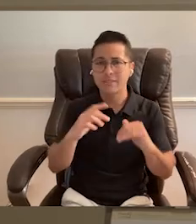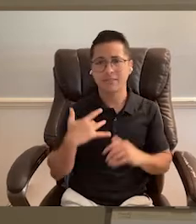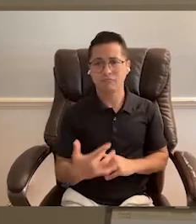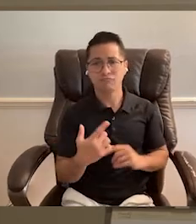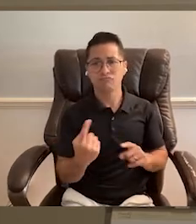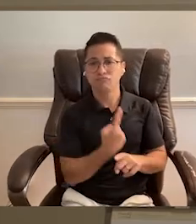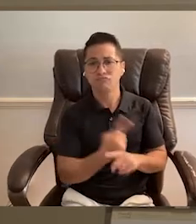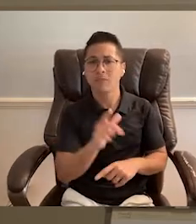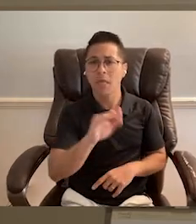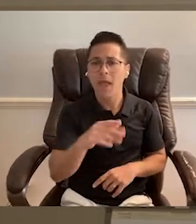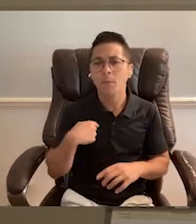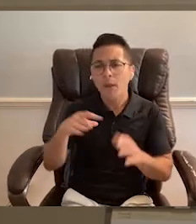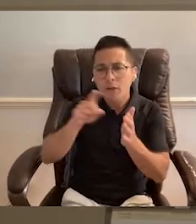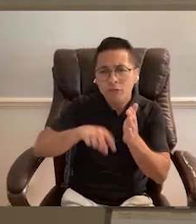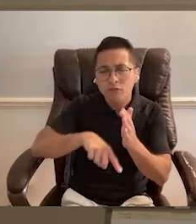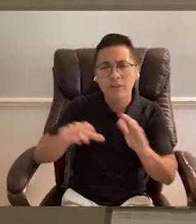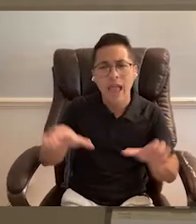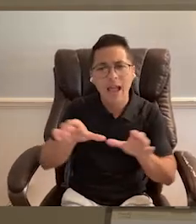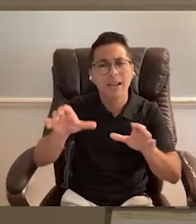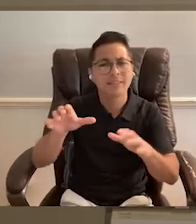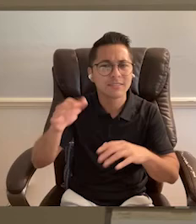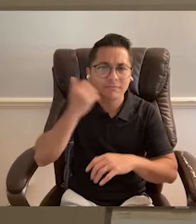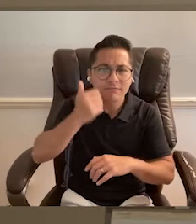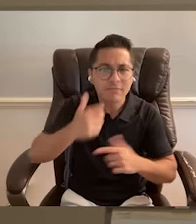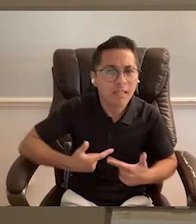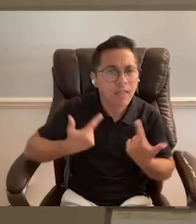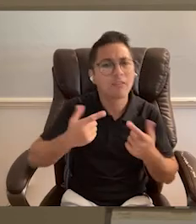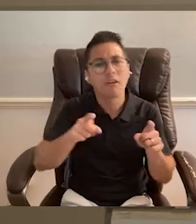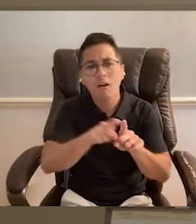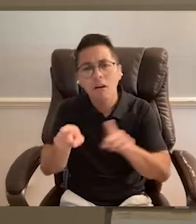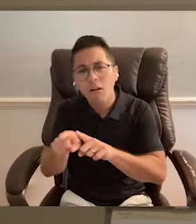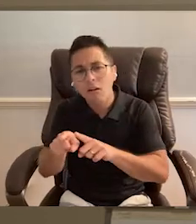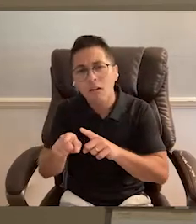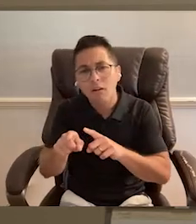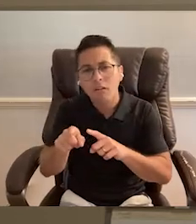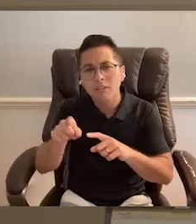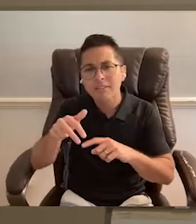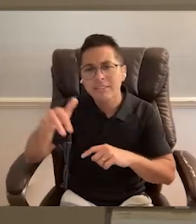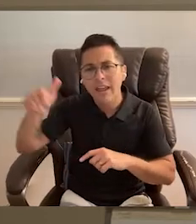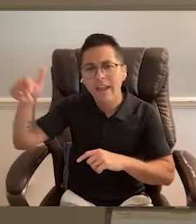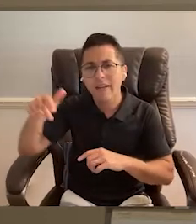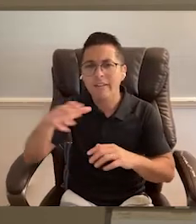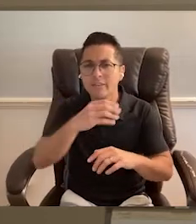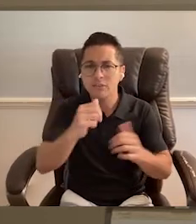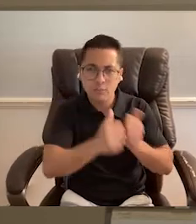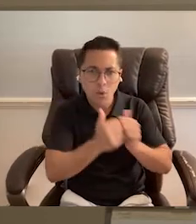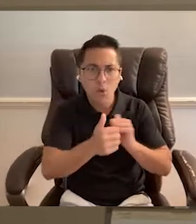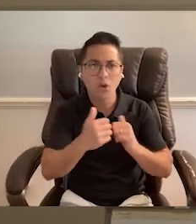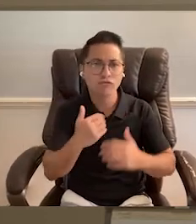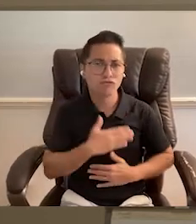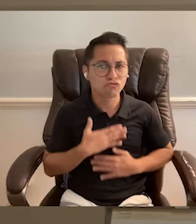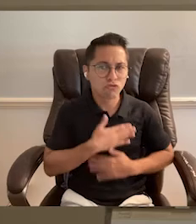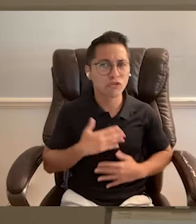do activities of daily living. For example, it can pick and place, it can fit objects. Also, we have made glasses with two